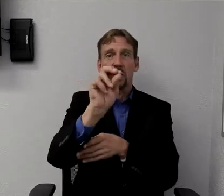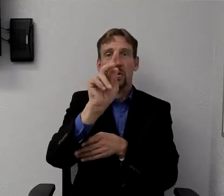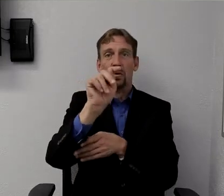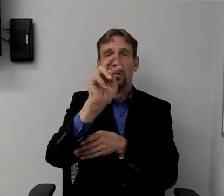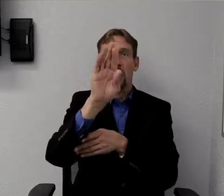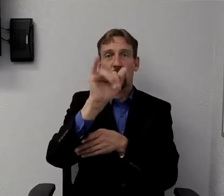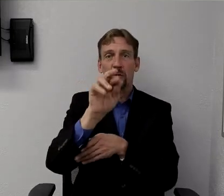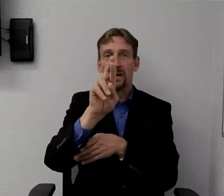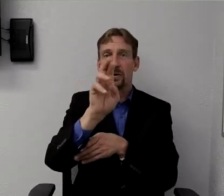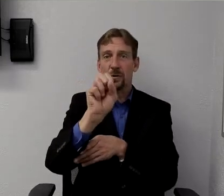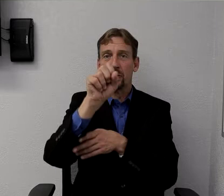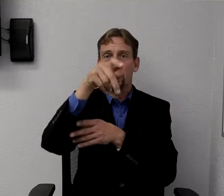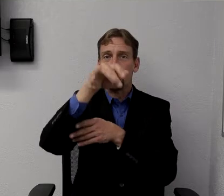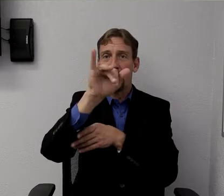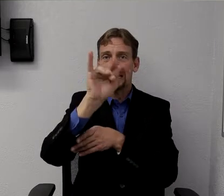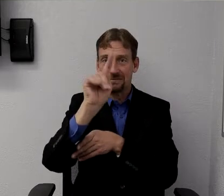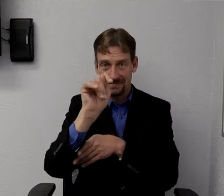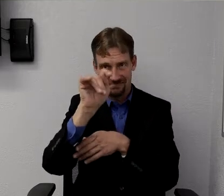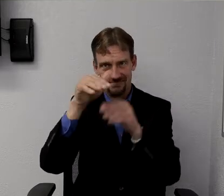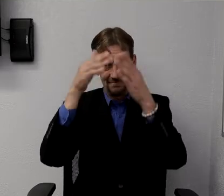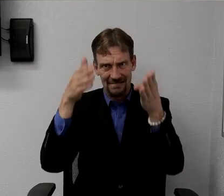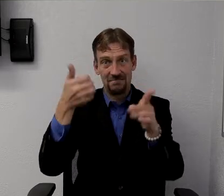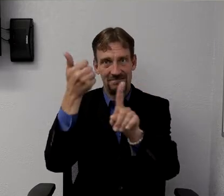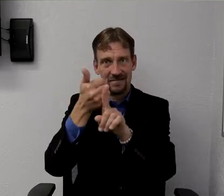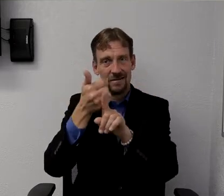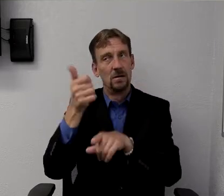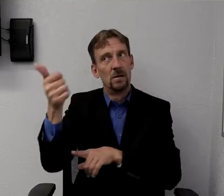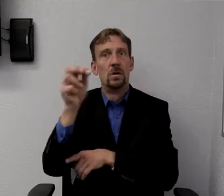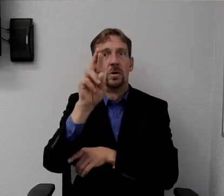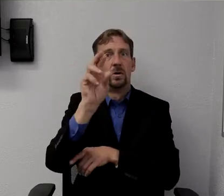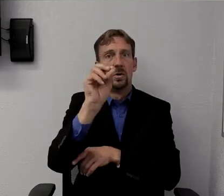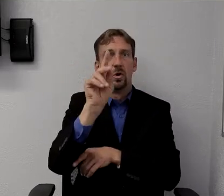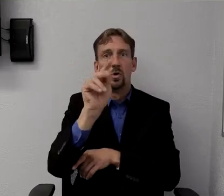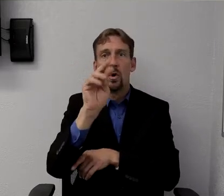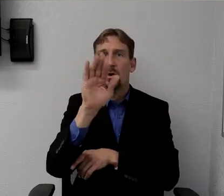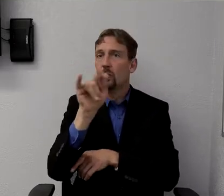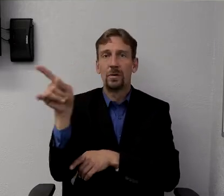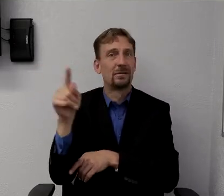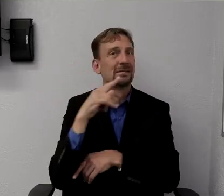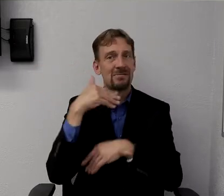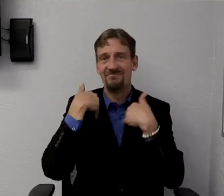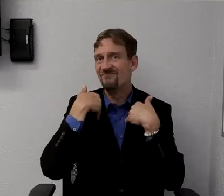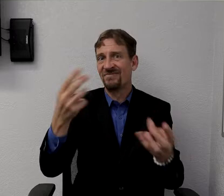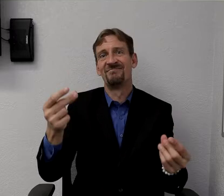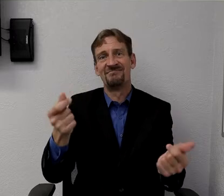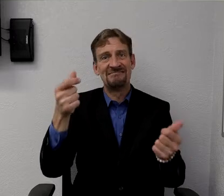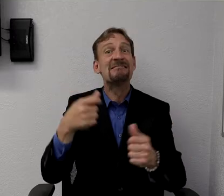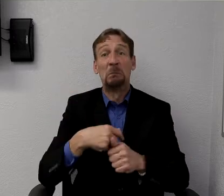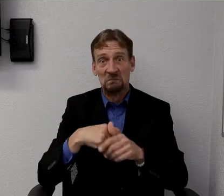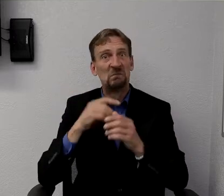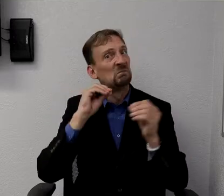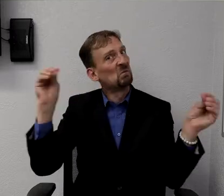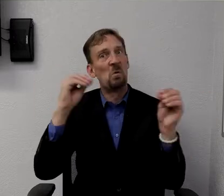the Rotary is generously and without even hesitation has offered that to our employees and physicians to